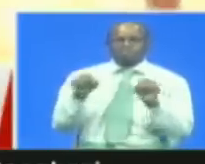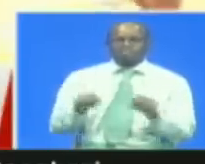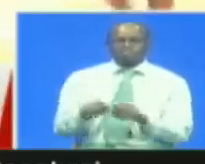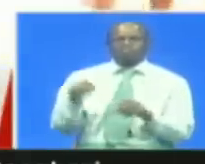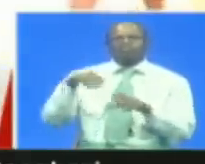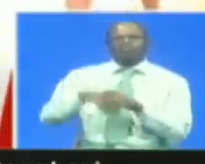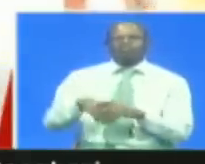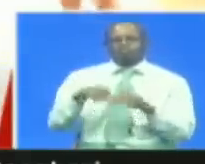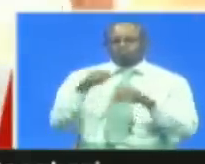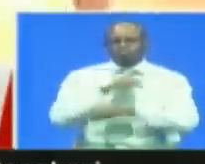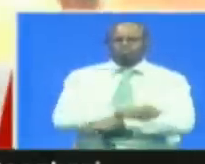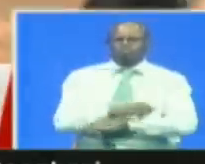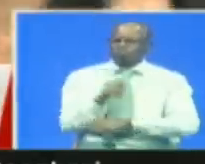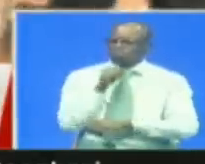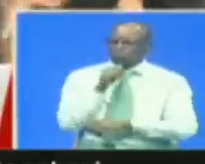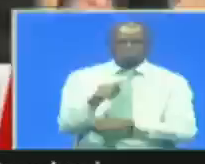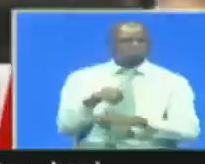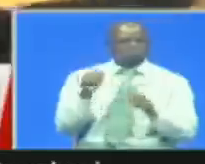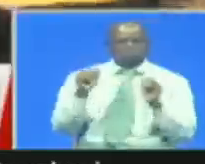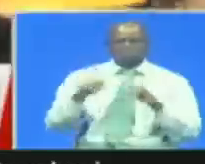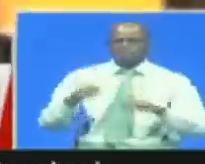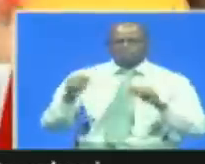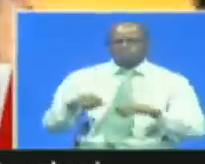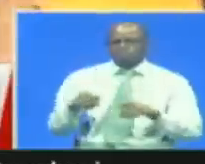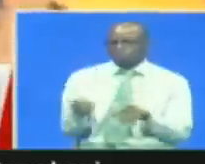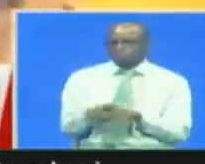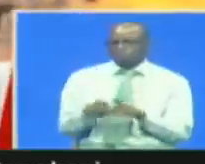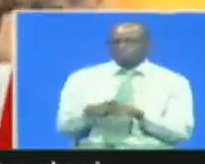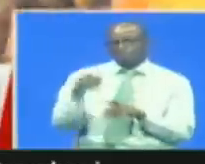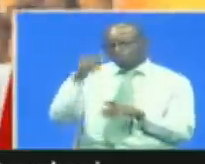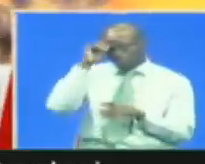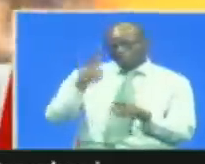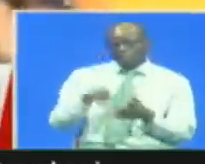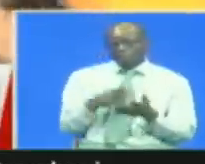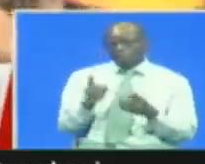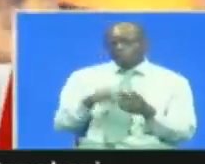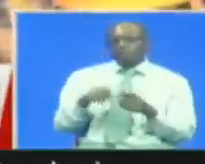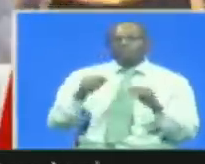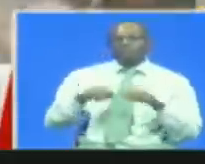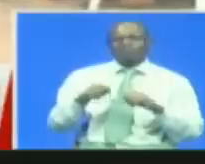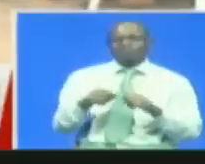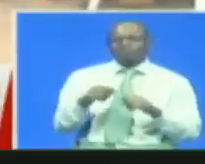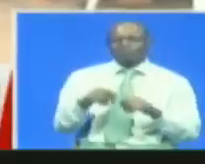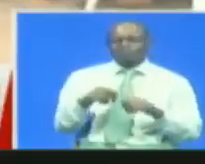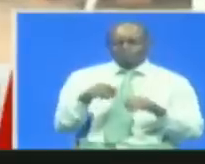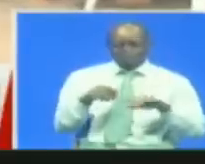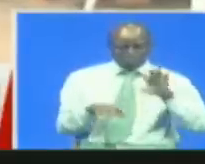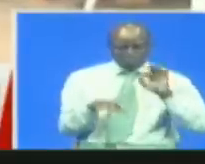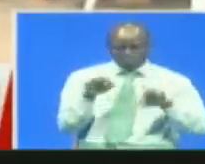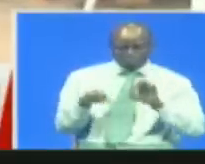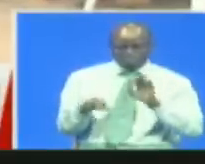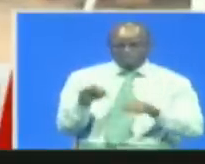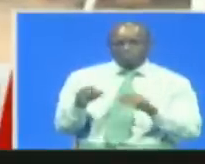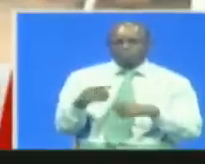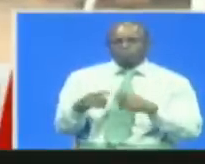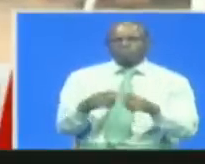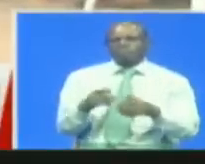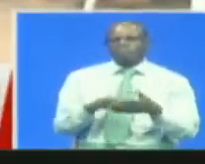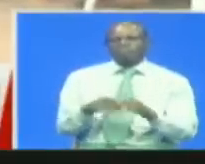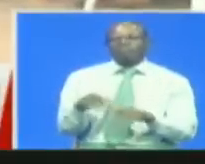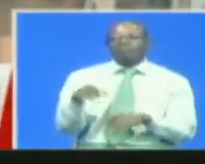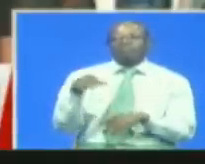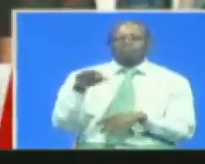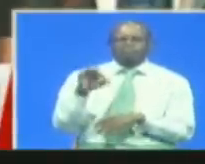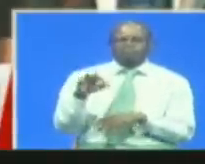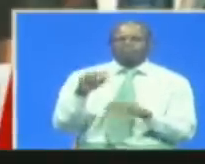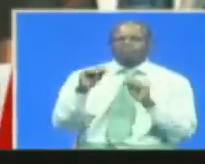lacked skills and competencies, and the government had failed to agree on the assessment procedure. At least three teachers are